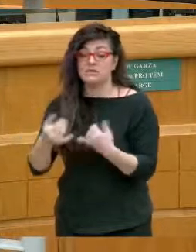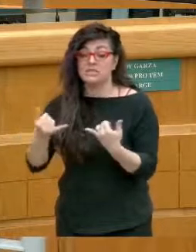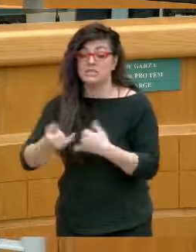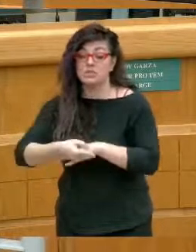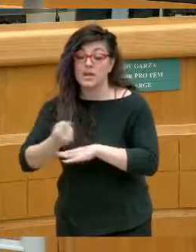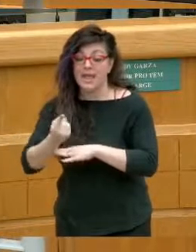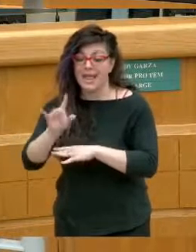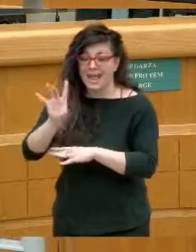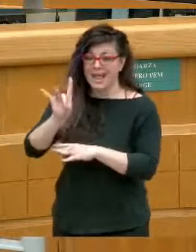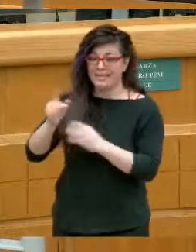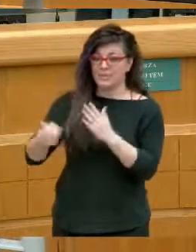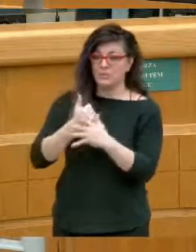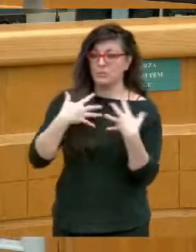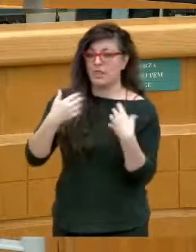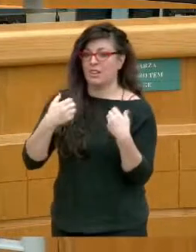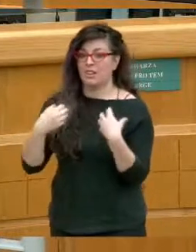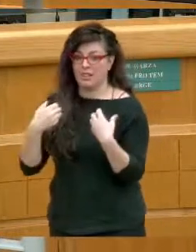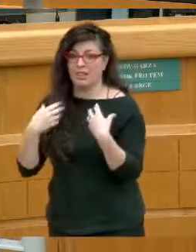since yesterday.